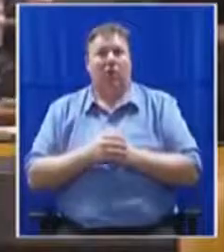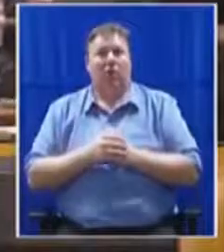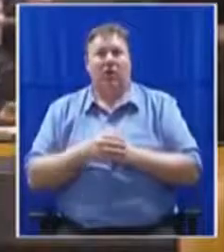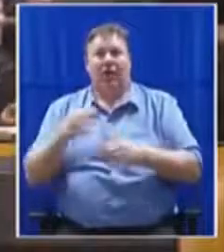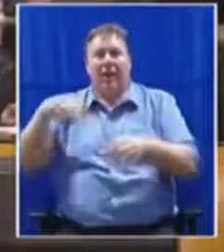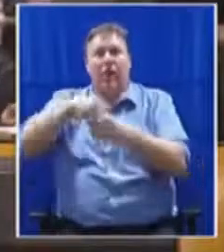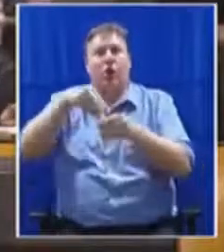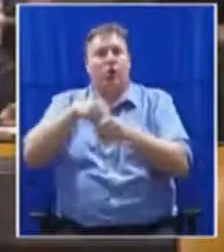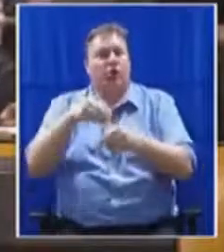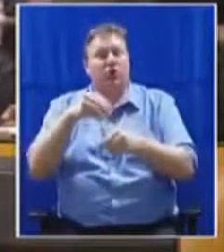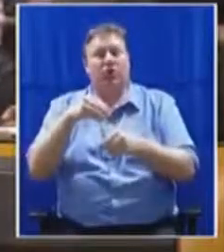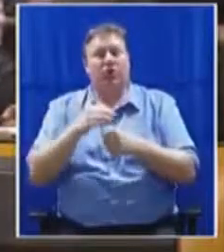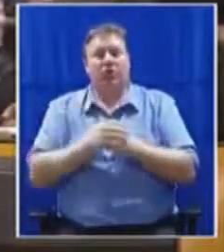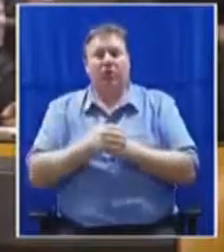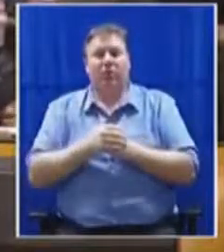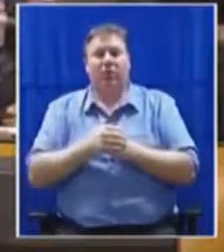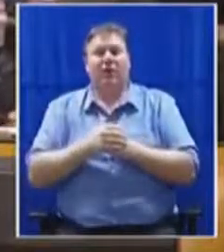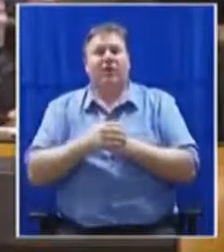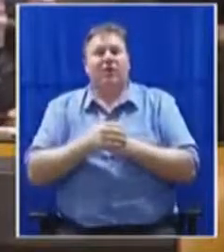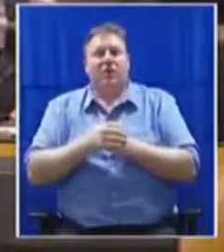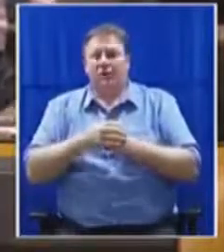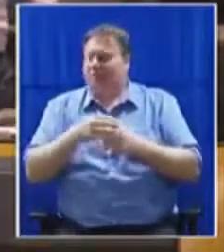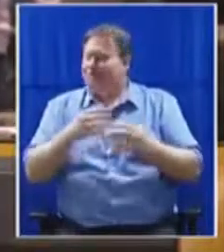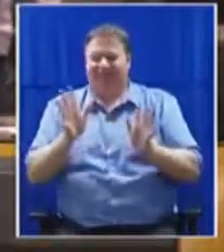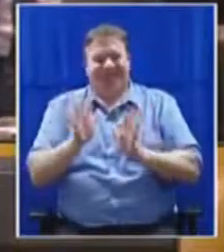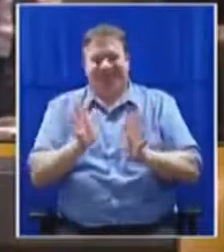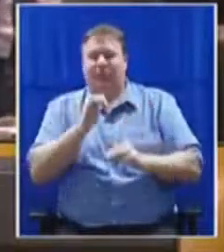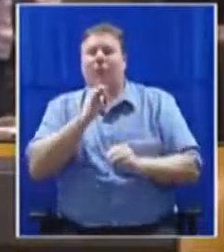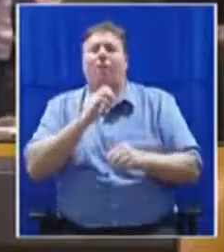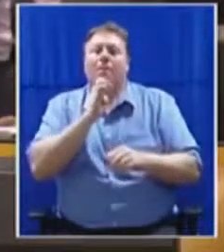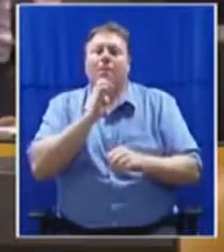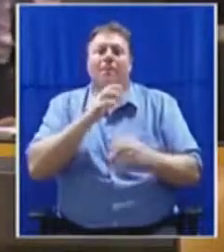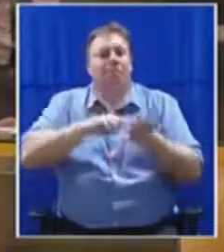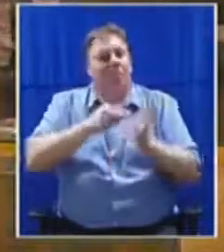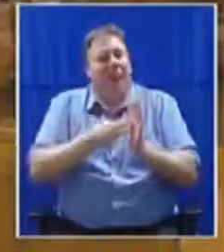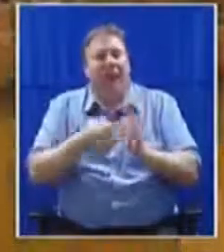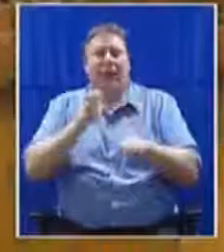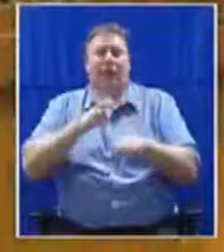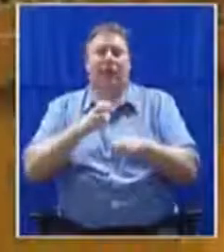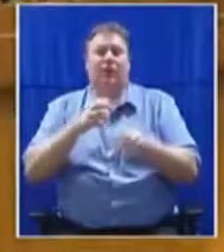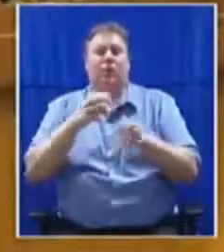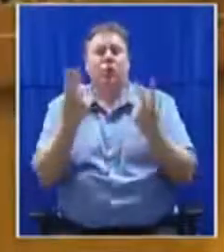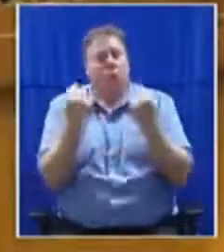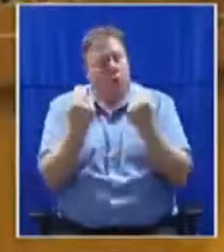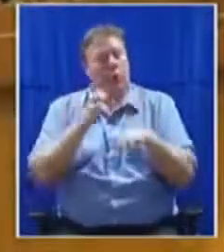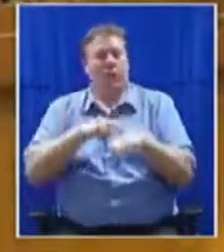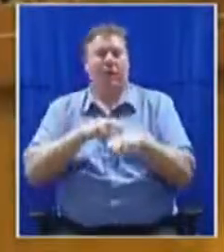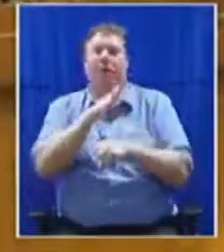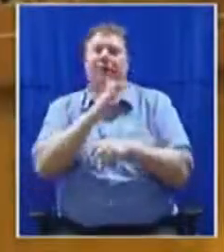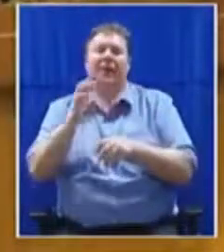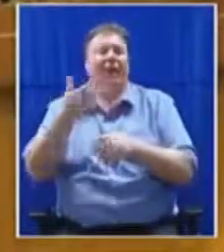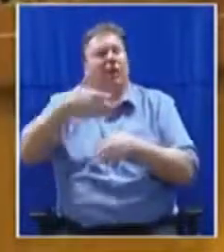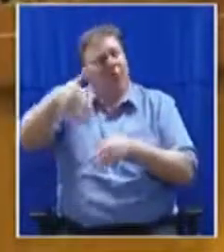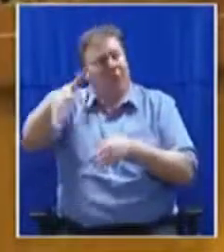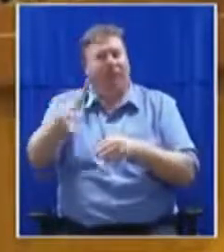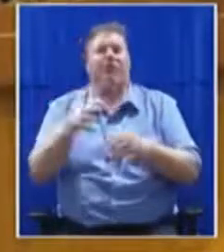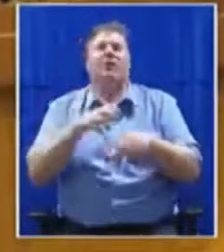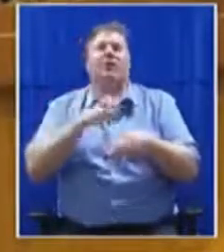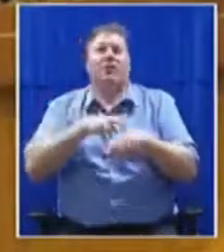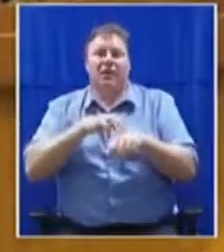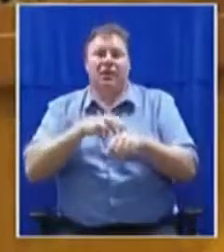must be removed, replaced with a redress plan that creates an inclusive growth and actually ensures that there's real